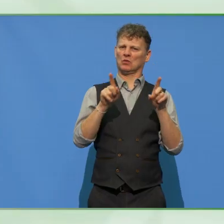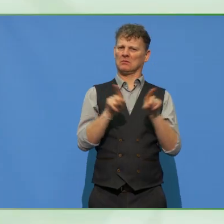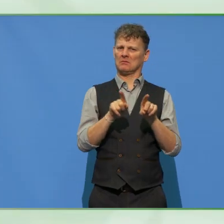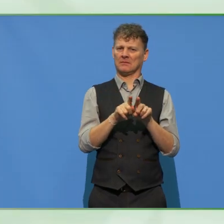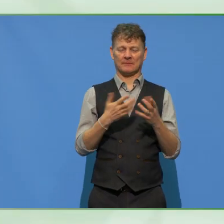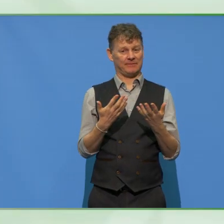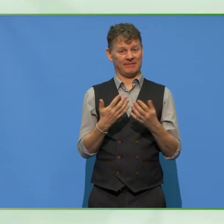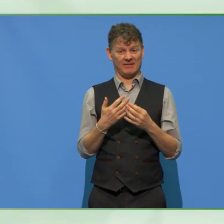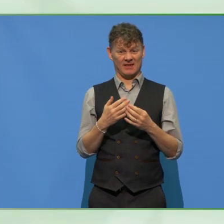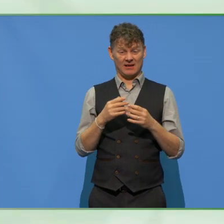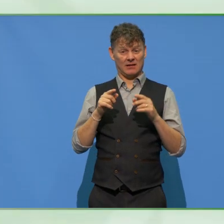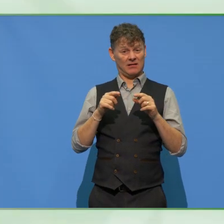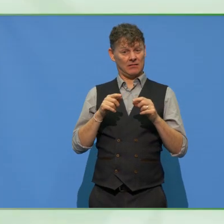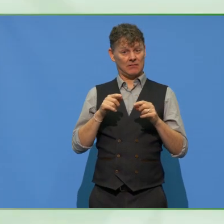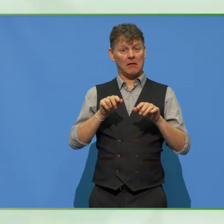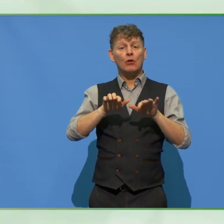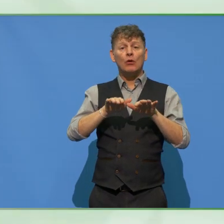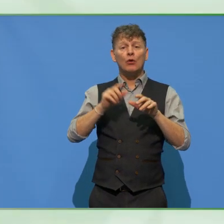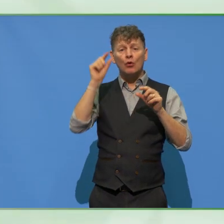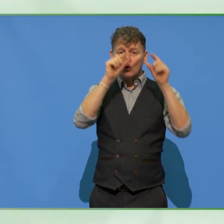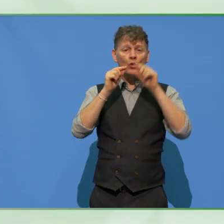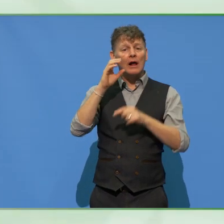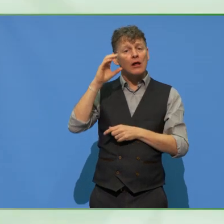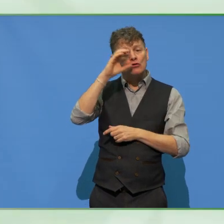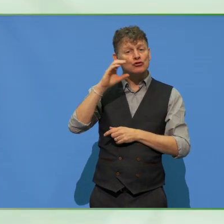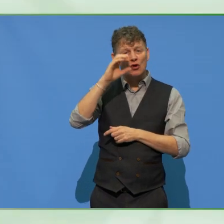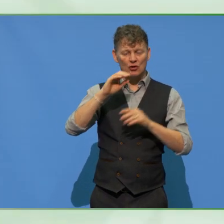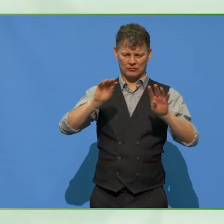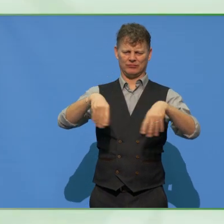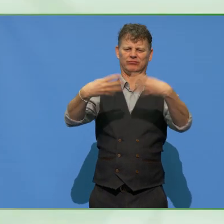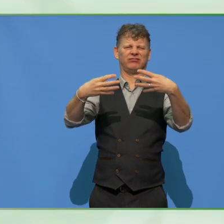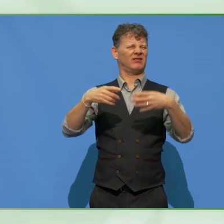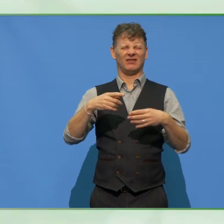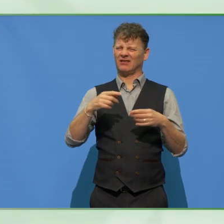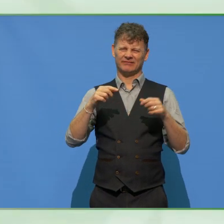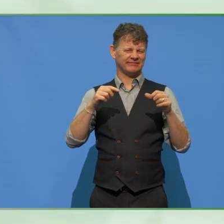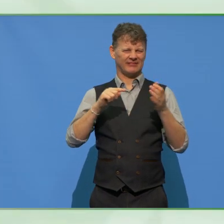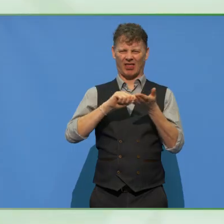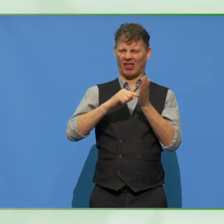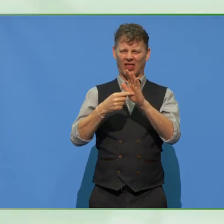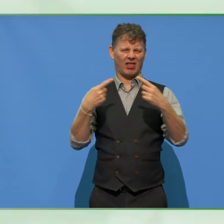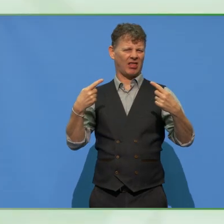narrowly represented, or we are misrepresented, or sometimes we're missing.